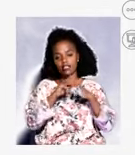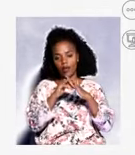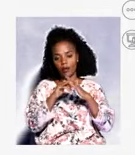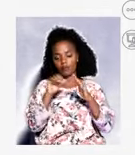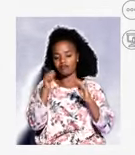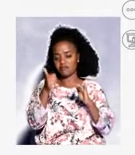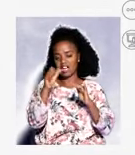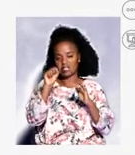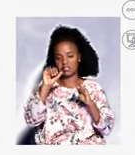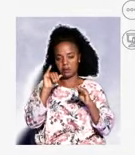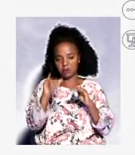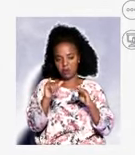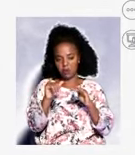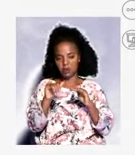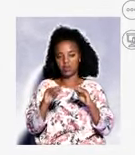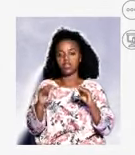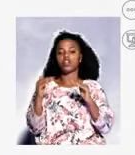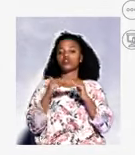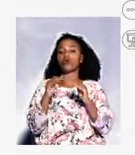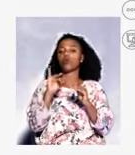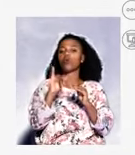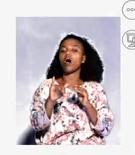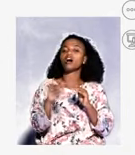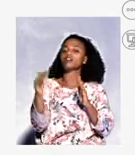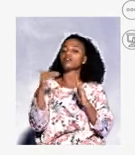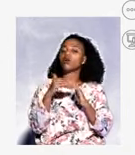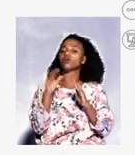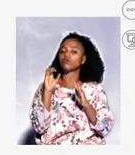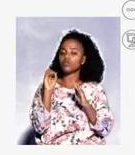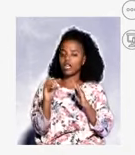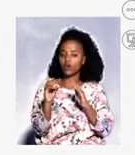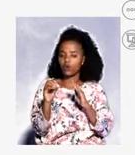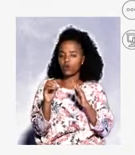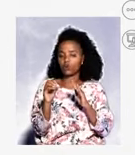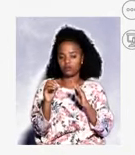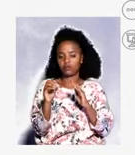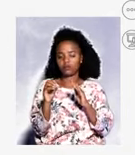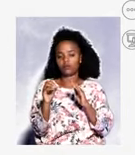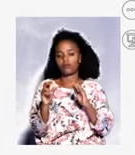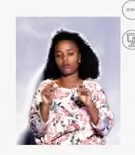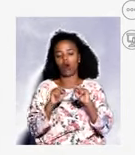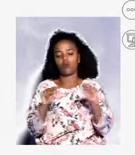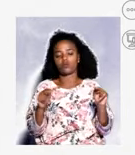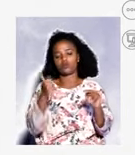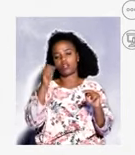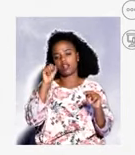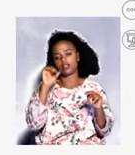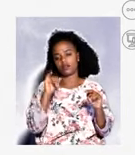is this y is equal to 0. It's the horizontal asymptote, y is equal to 0.